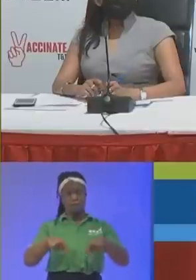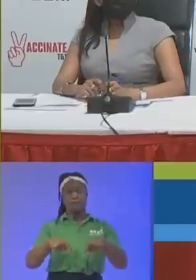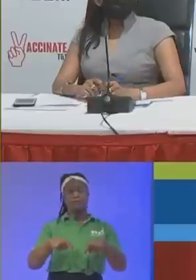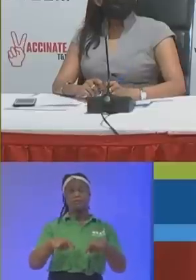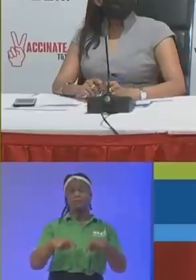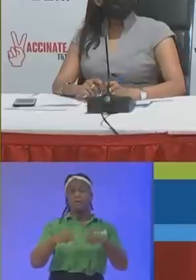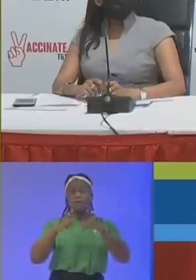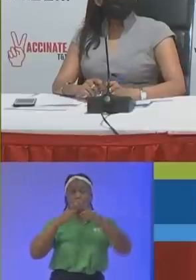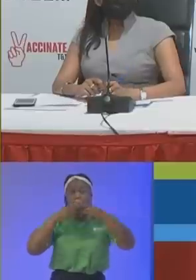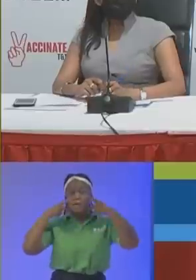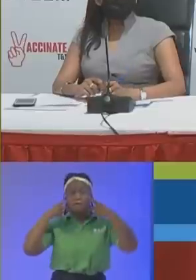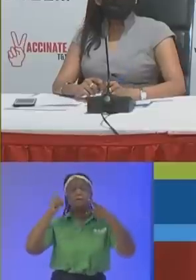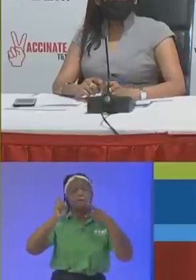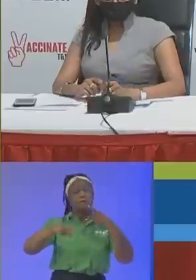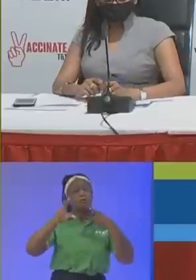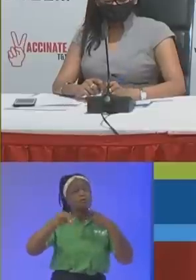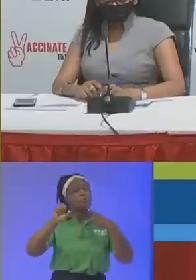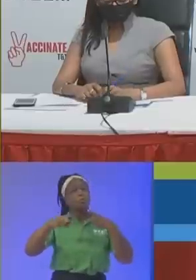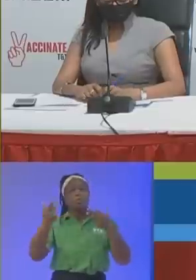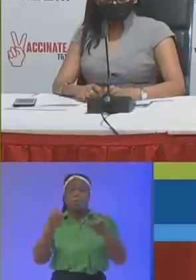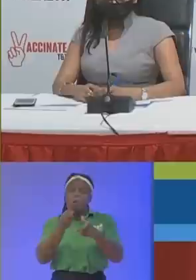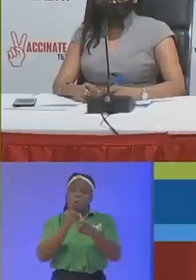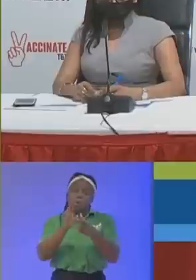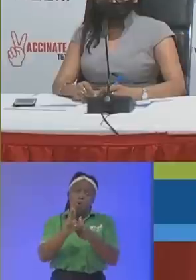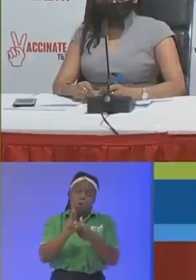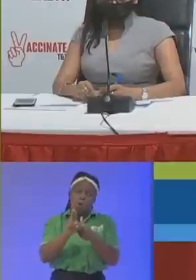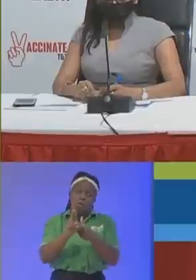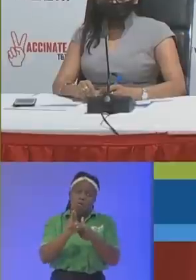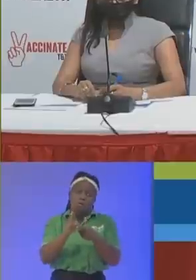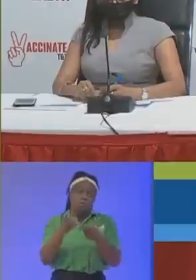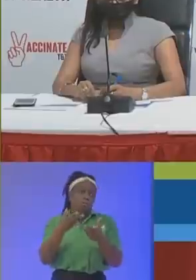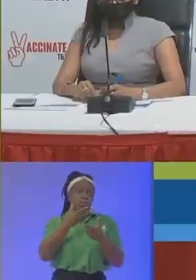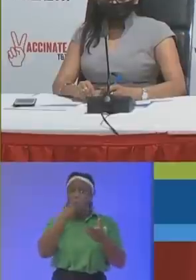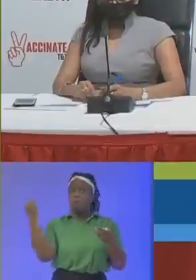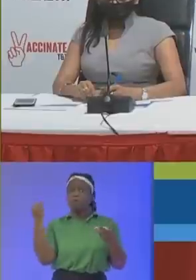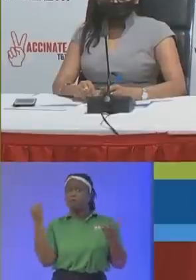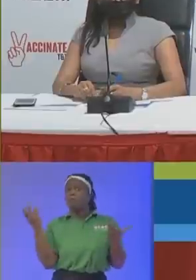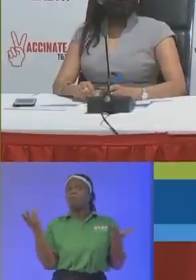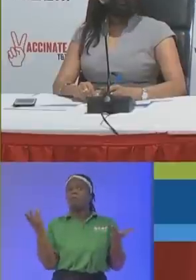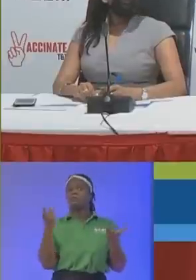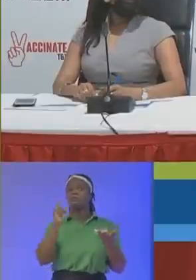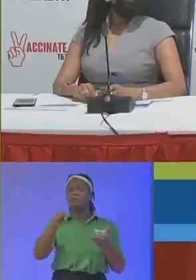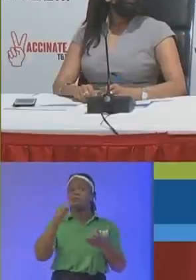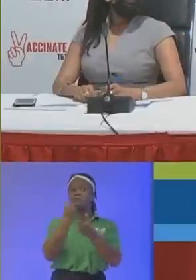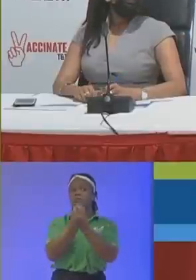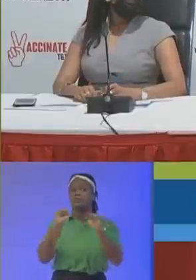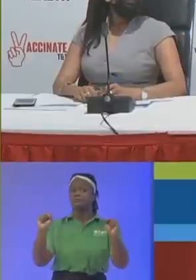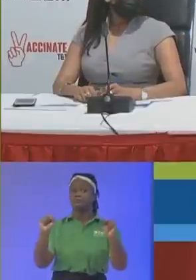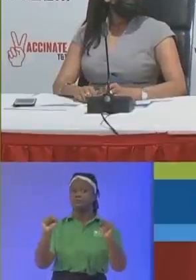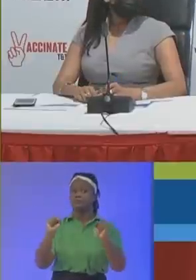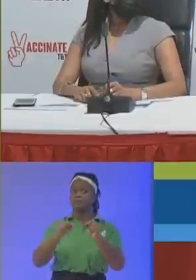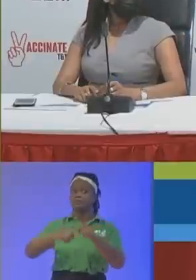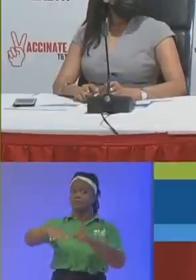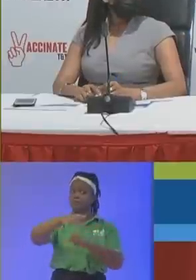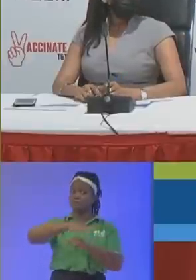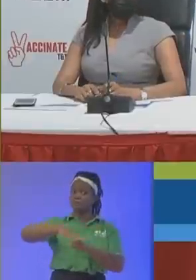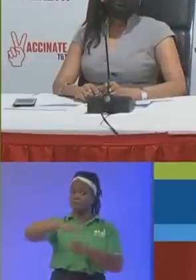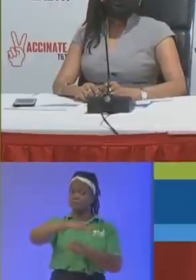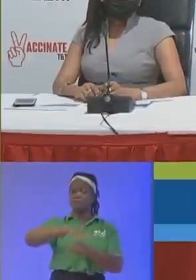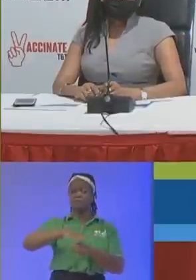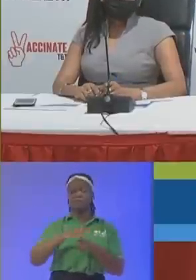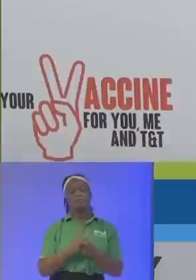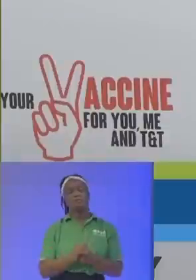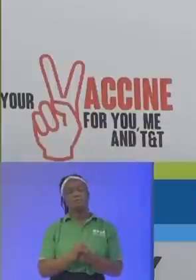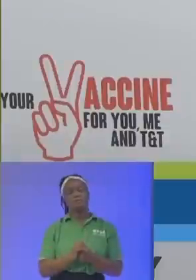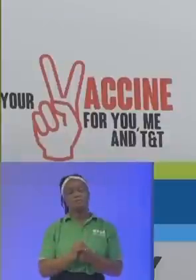be allowed to not wear your mask? Thank you for that question. Let's go to Dr. Richards, please. It's a